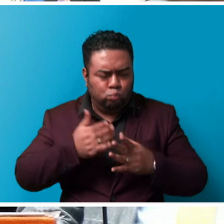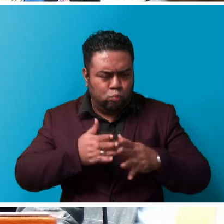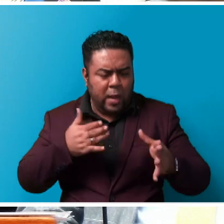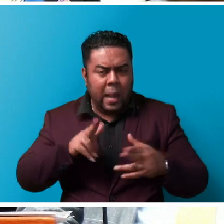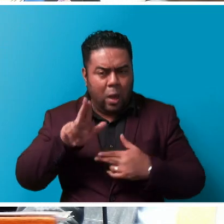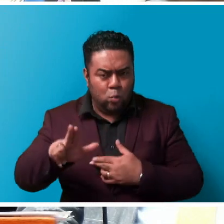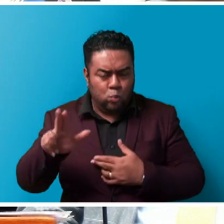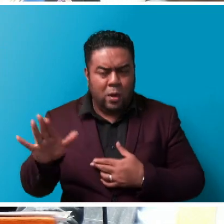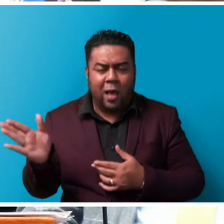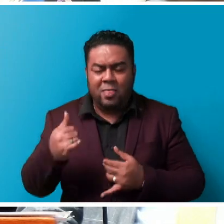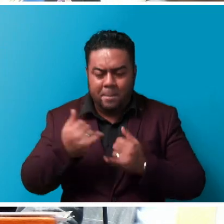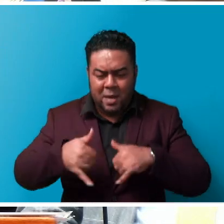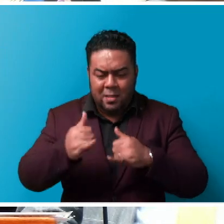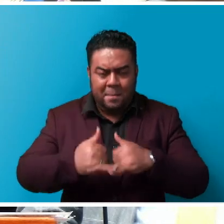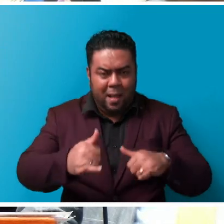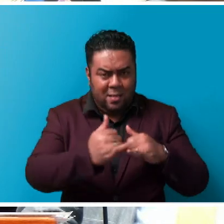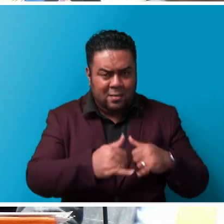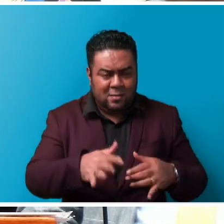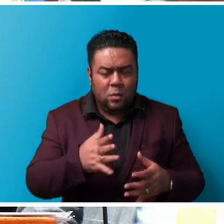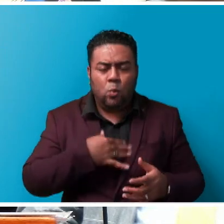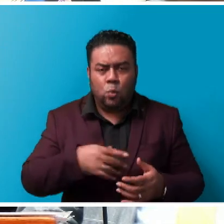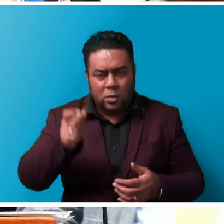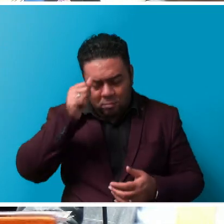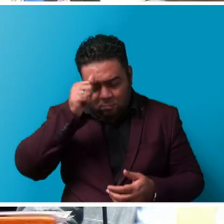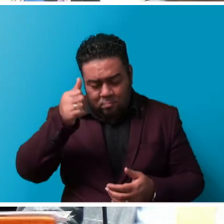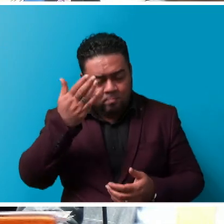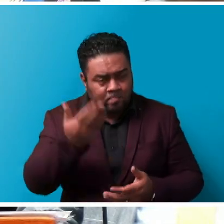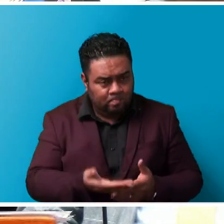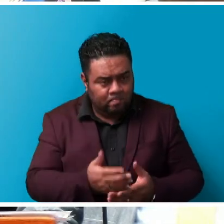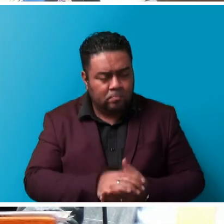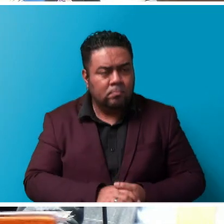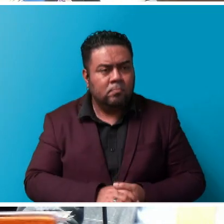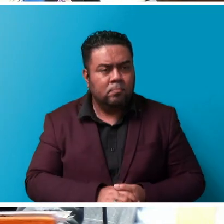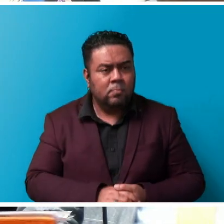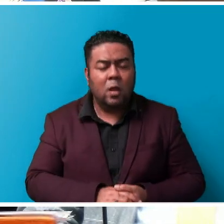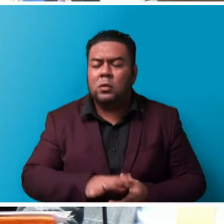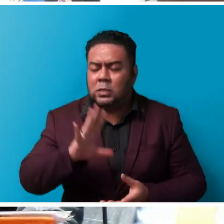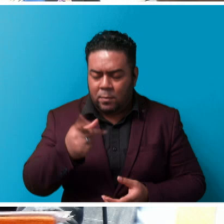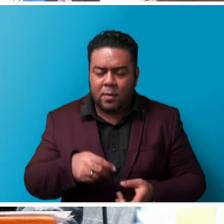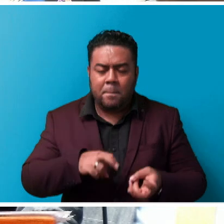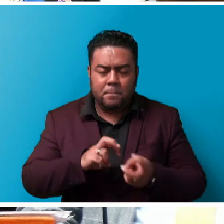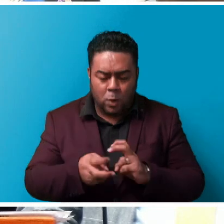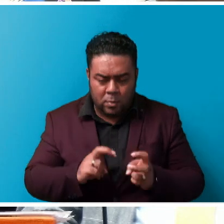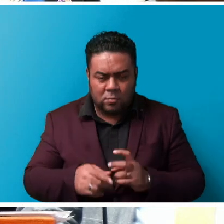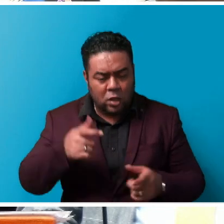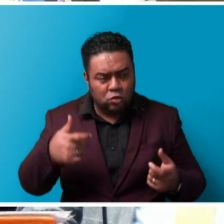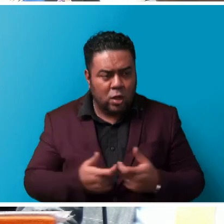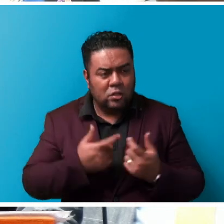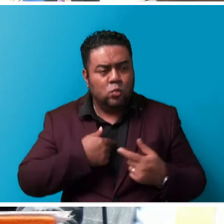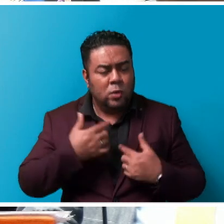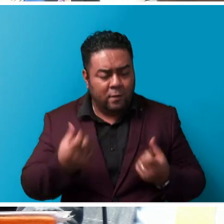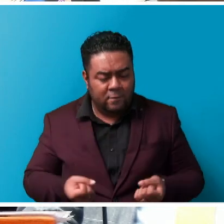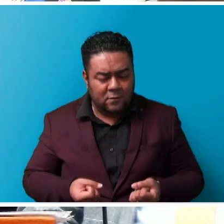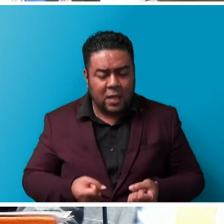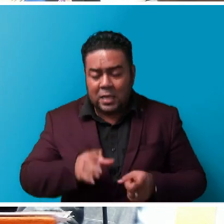we do acknowledge some of the problems or challenges faced. For example, in